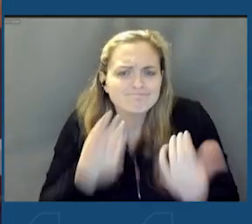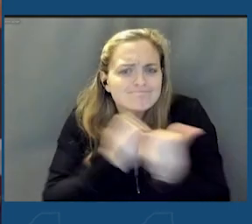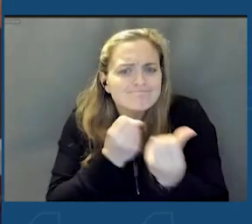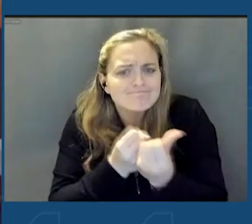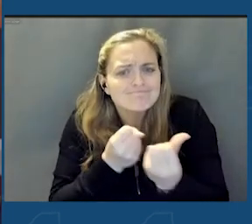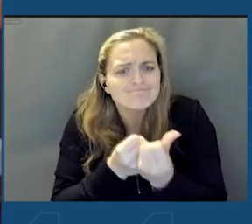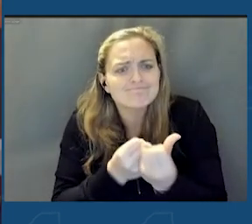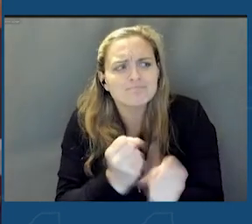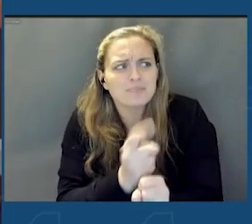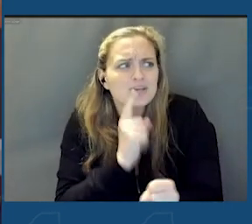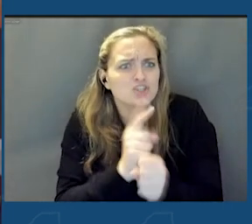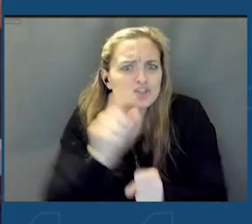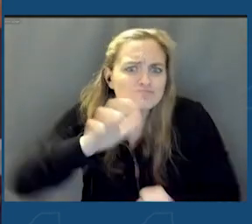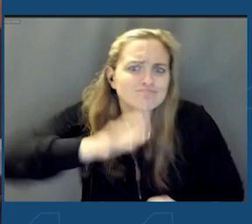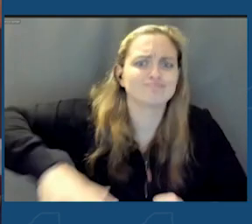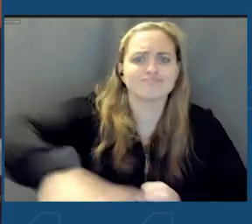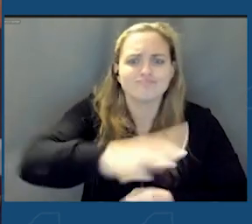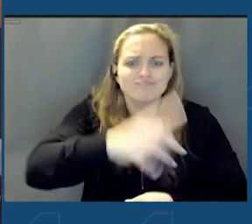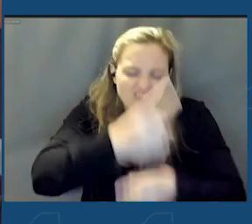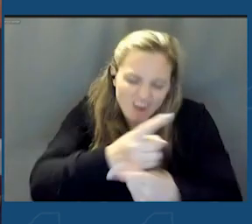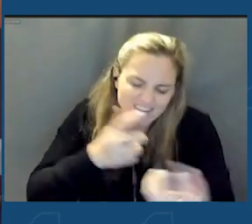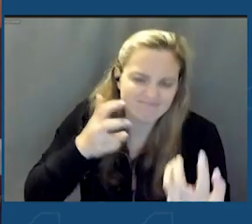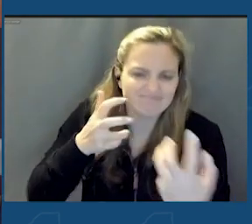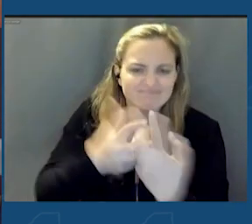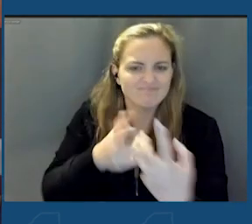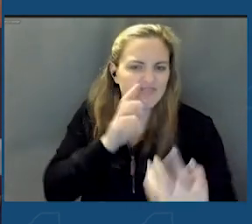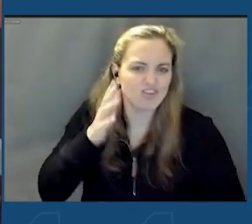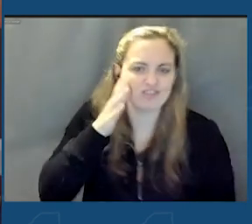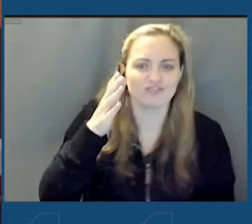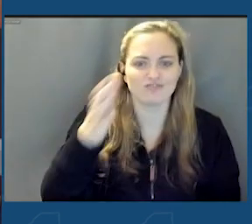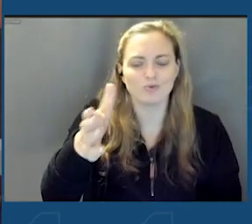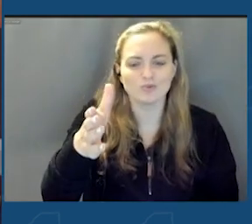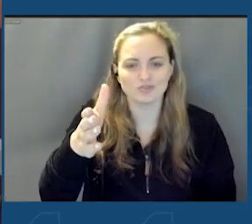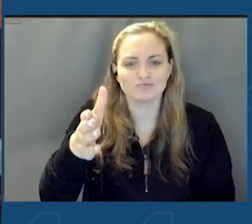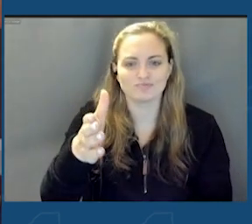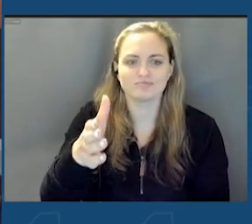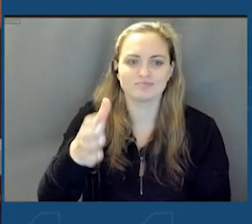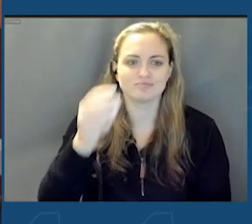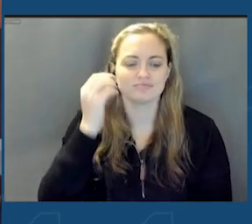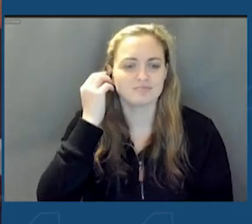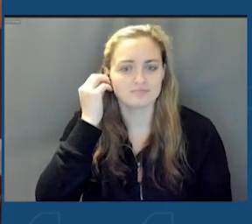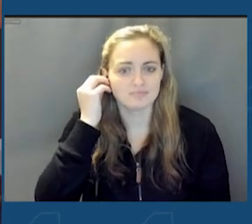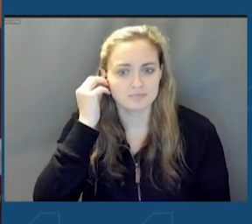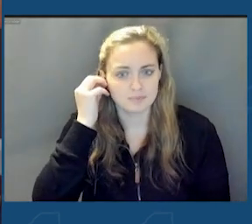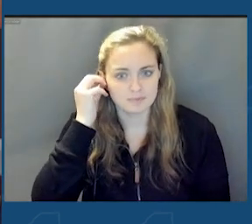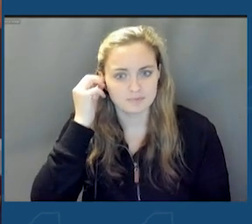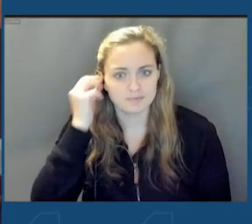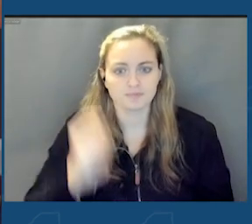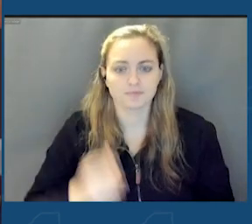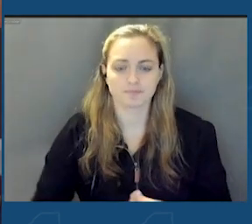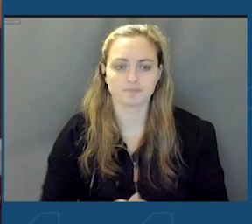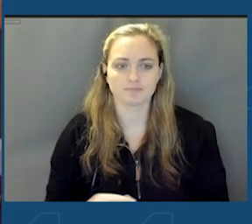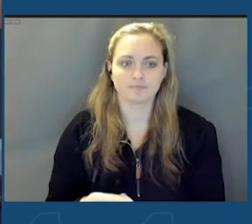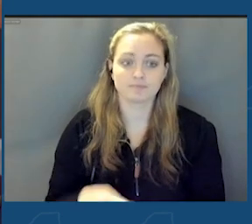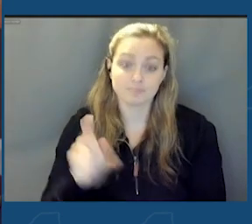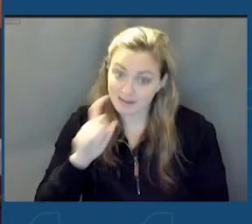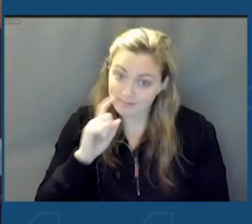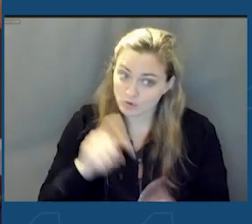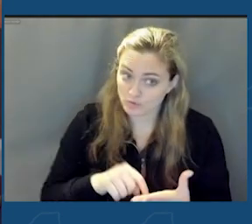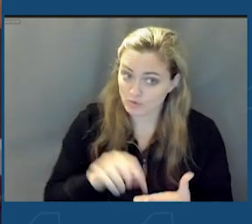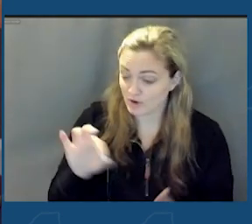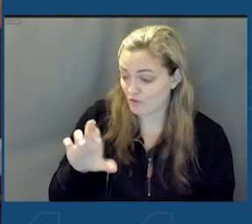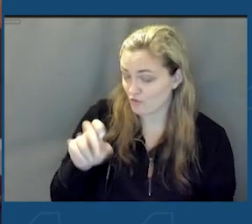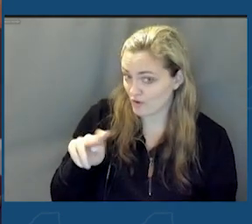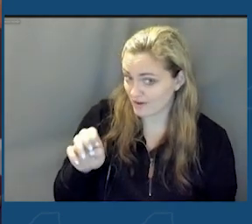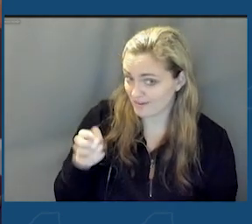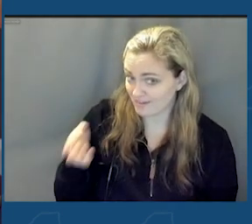the landscape is right for the future generations that come after us. I have to recognize Frankie Miranda